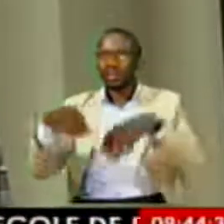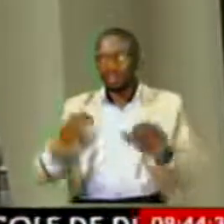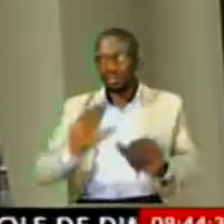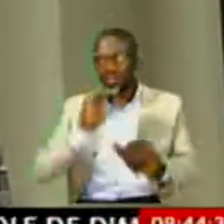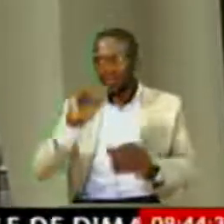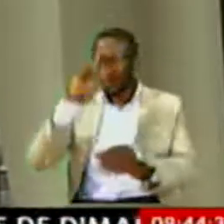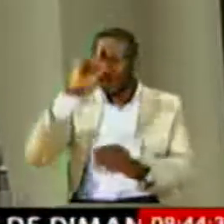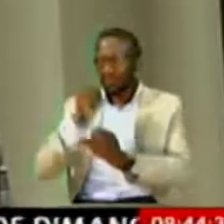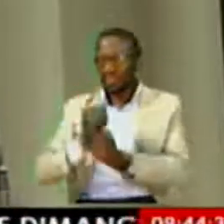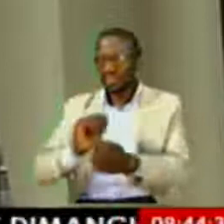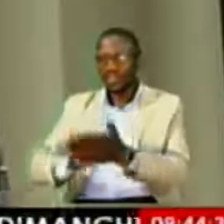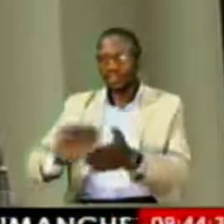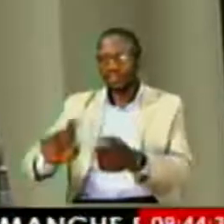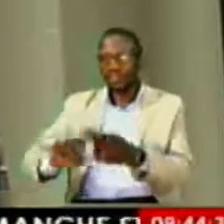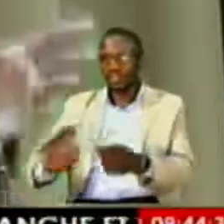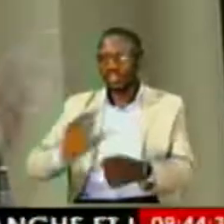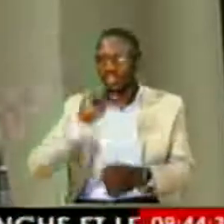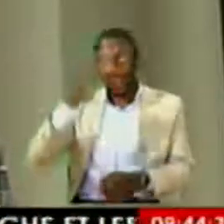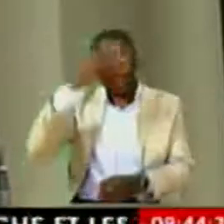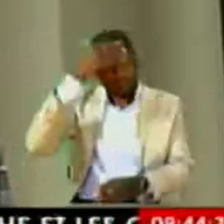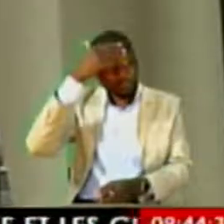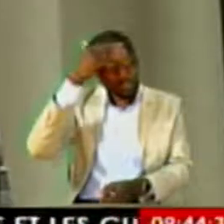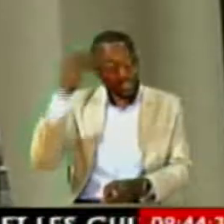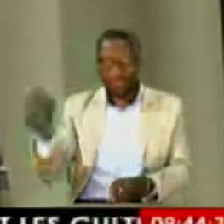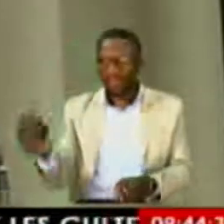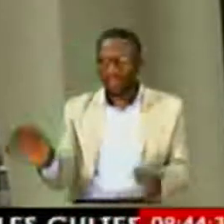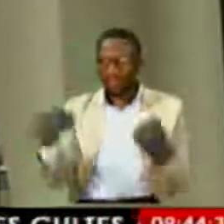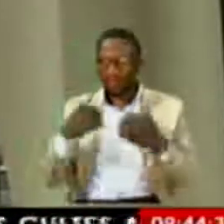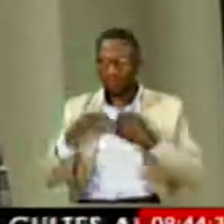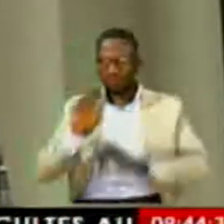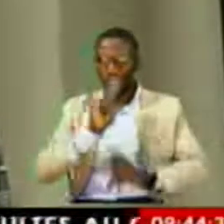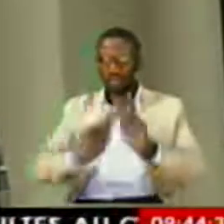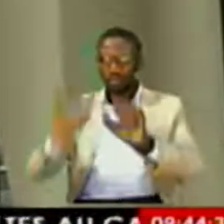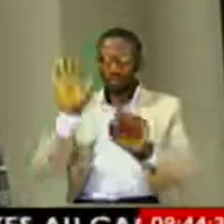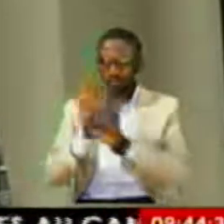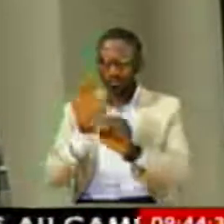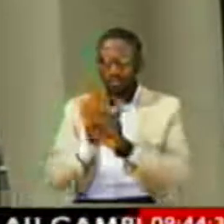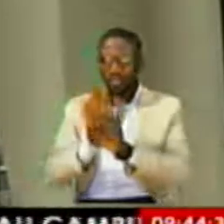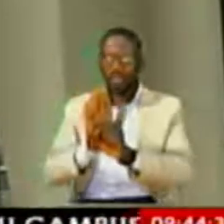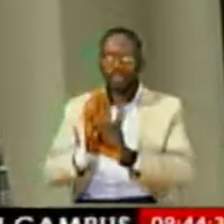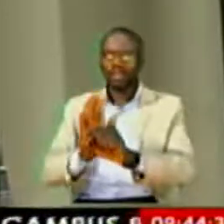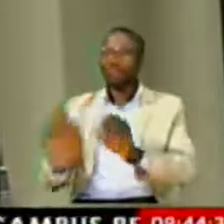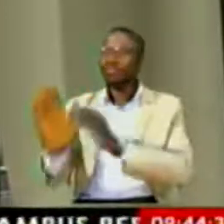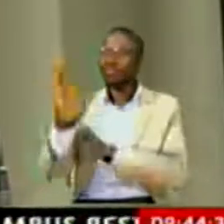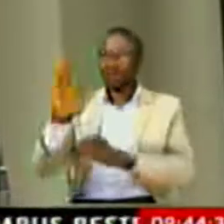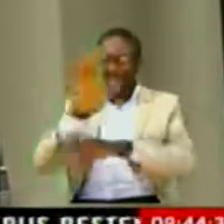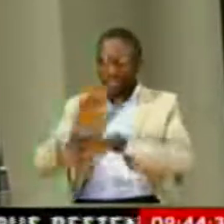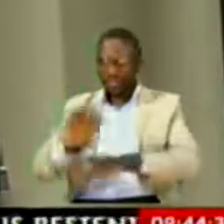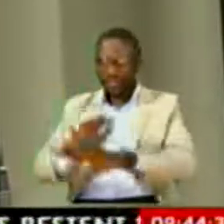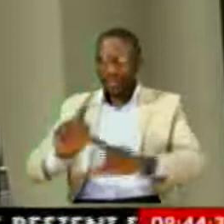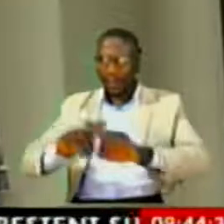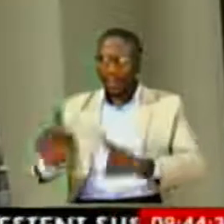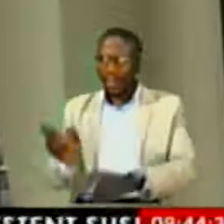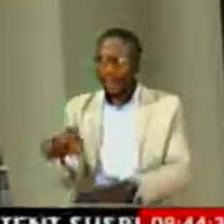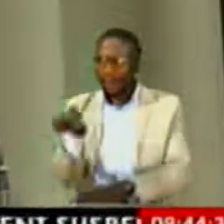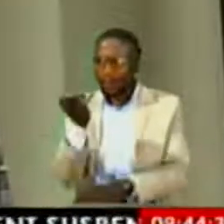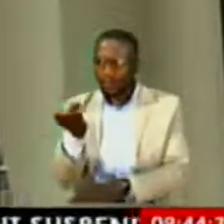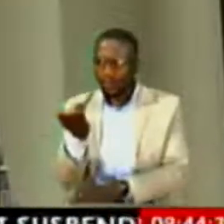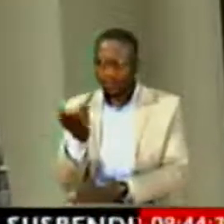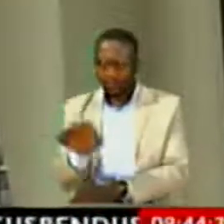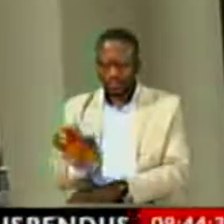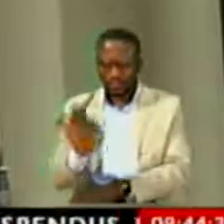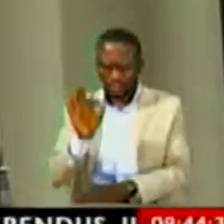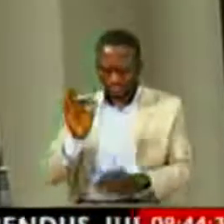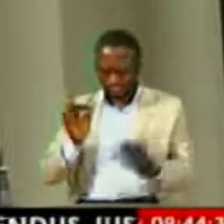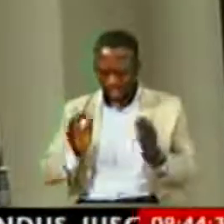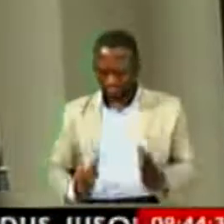Don't forget it. Il y a beaucoup d'appelés, there are many who are called, mais il y a peu de élus. But few are elect. Et les élus de Dieu, and the elect of